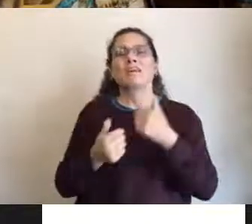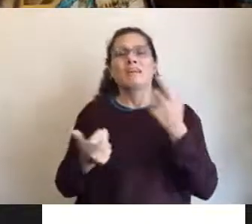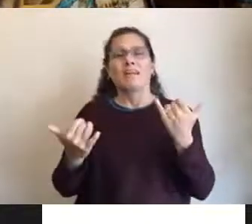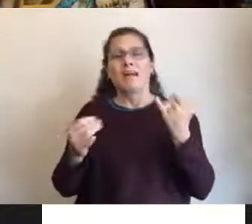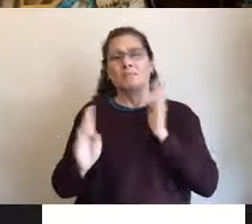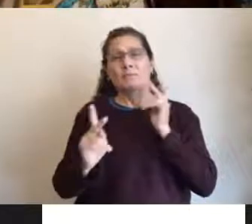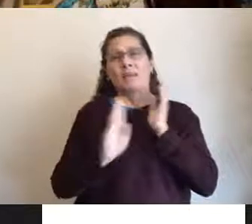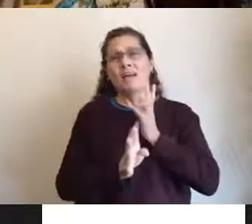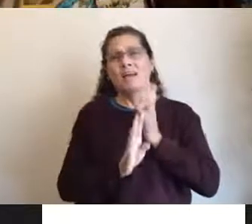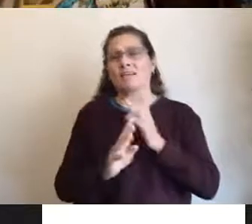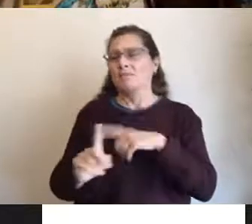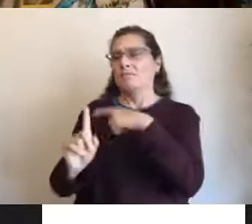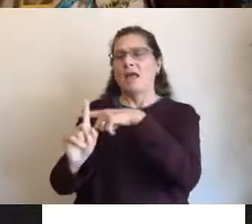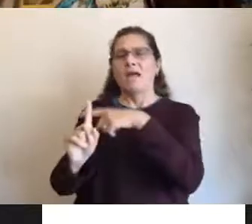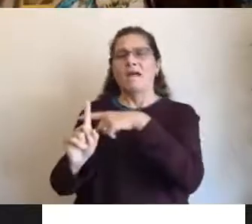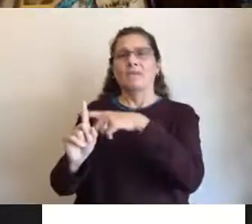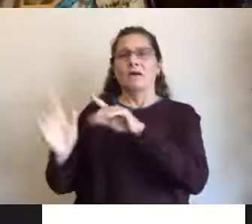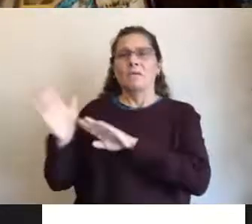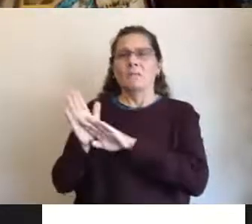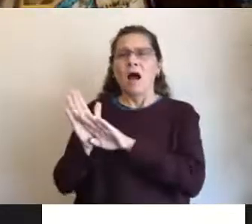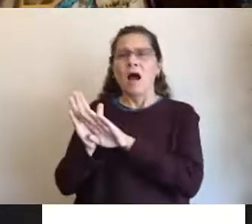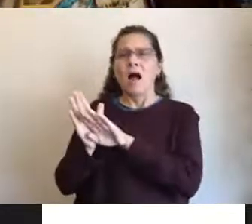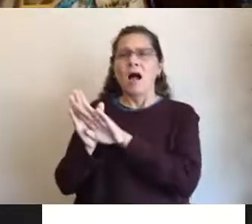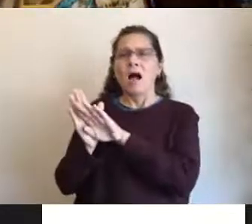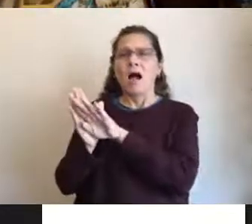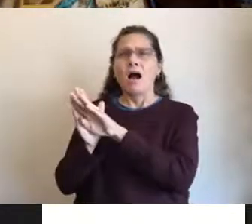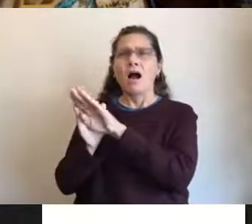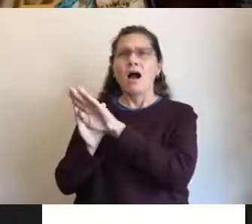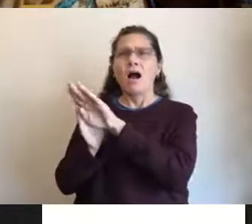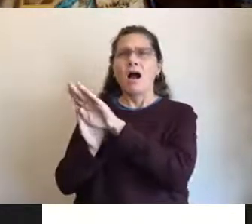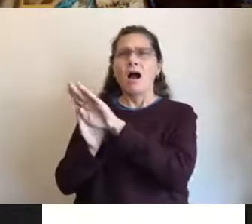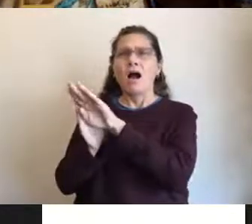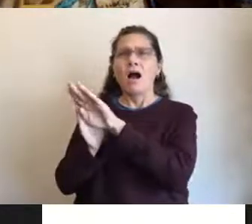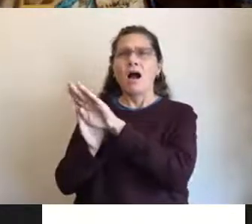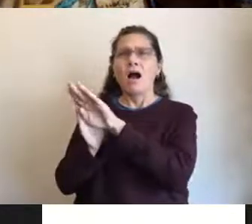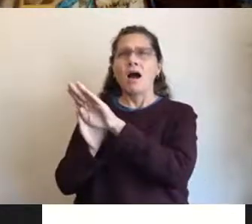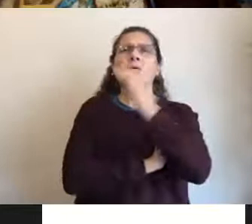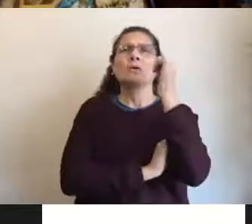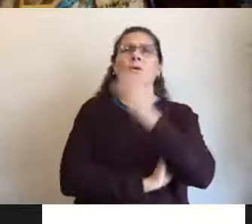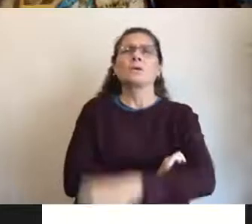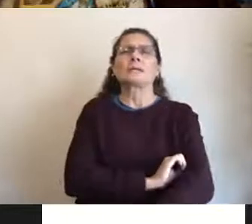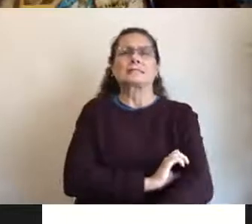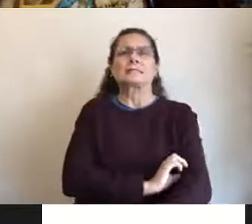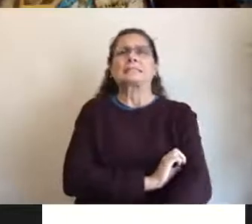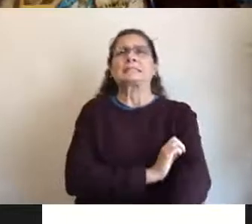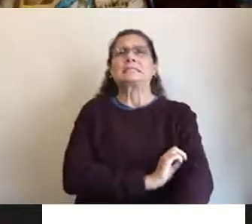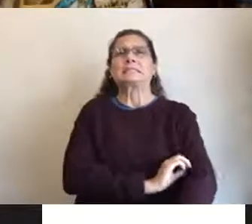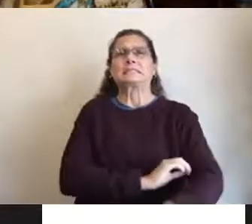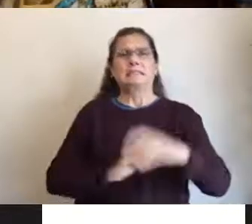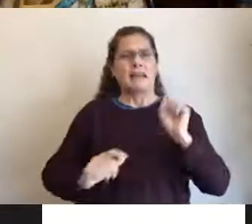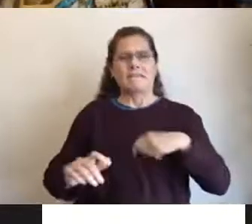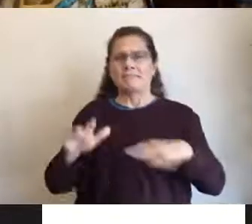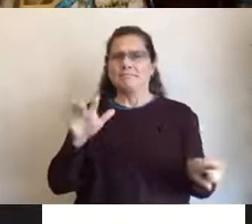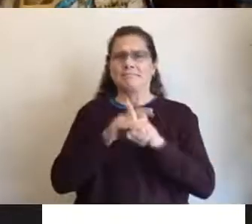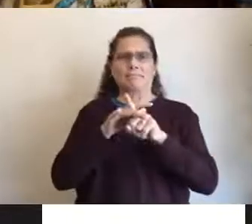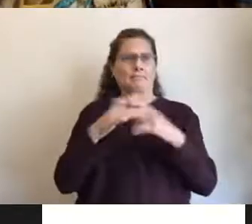this closely. And to try to address some of these issues, earlier today, the Milwaukee Health Department and 16th Street